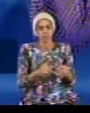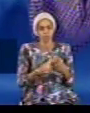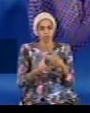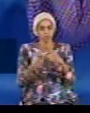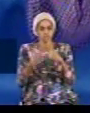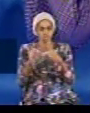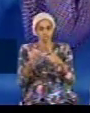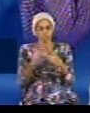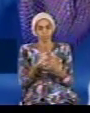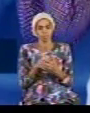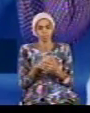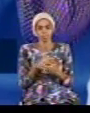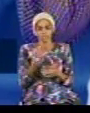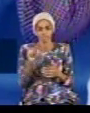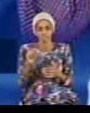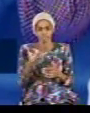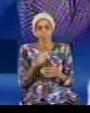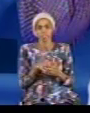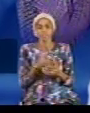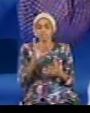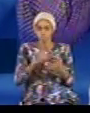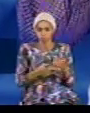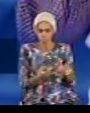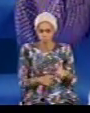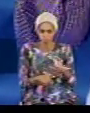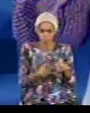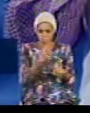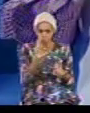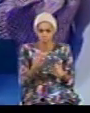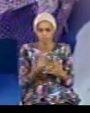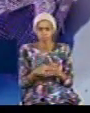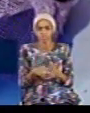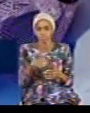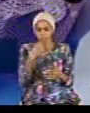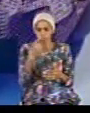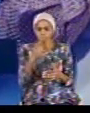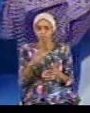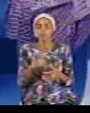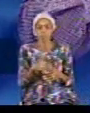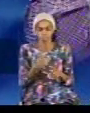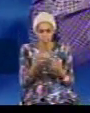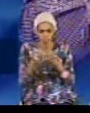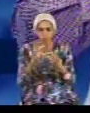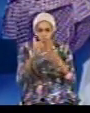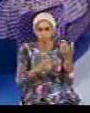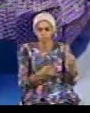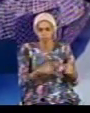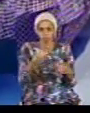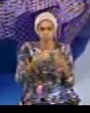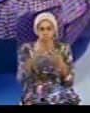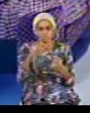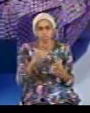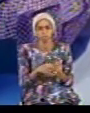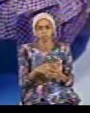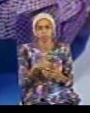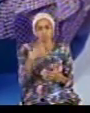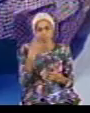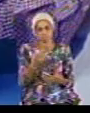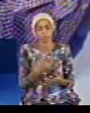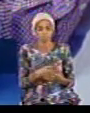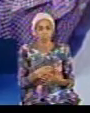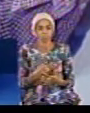What happened to you? Yes. Just tell us briefly what happened to you. Well,